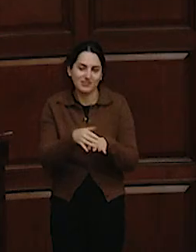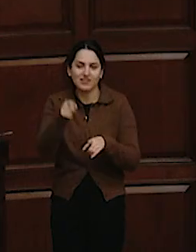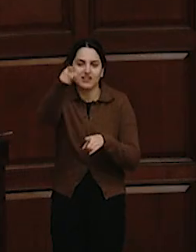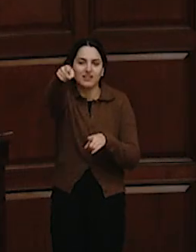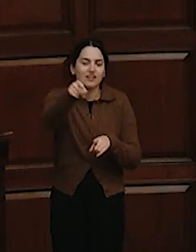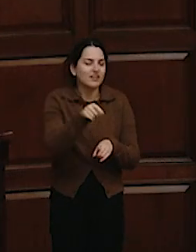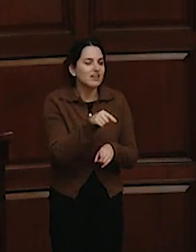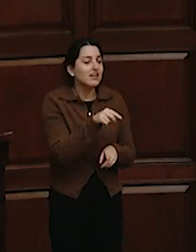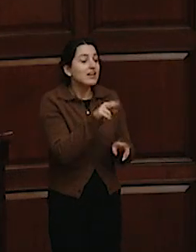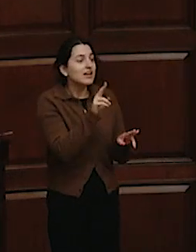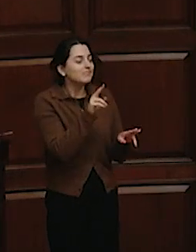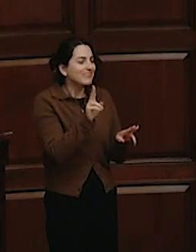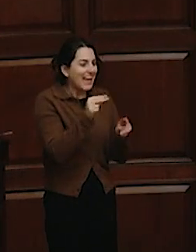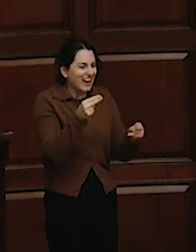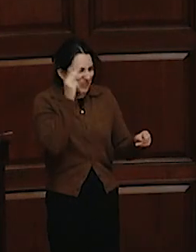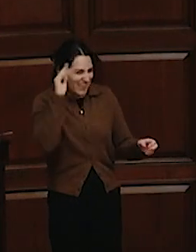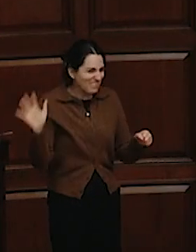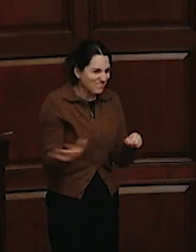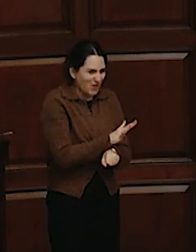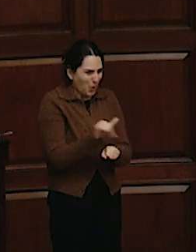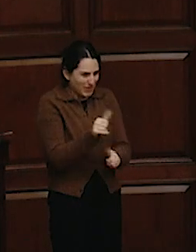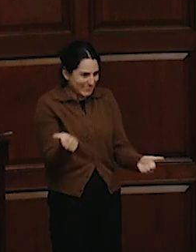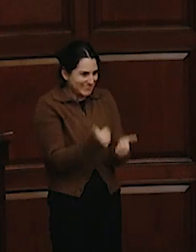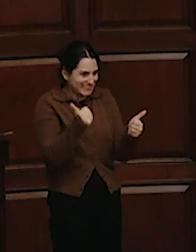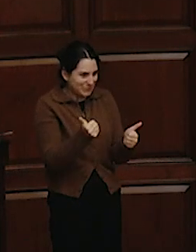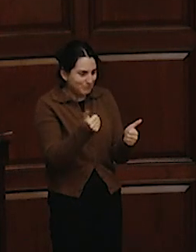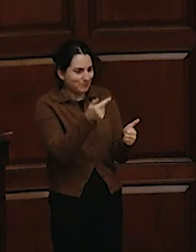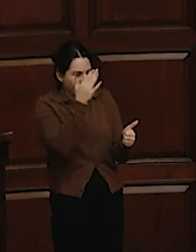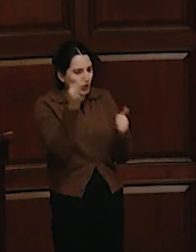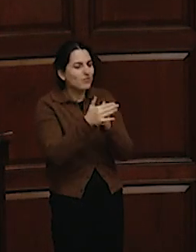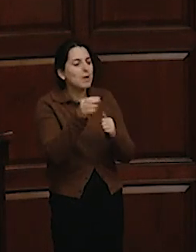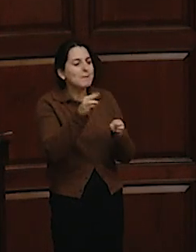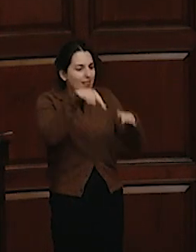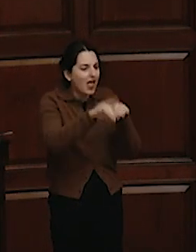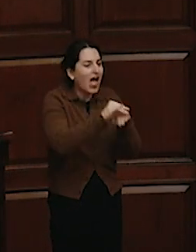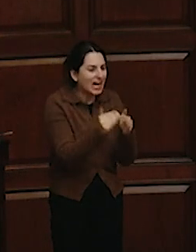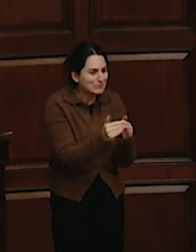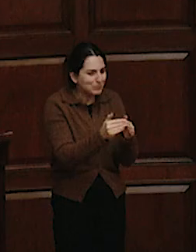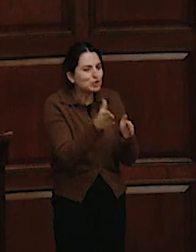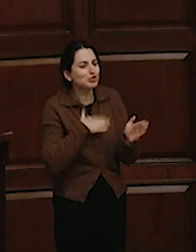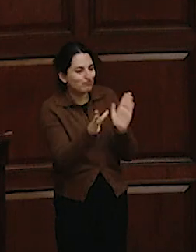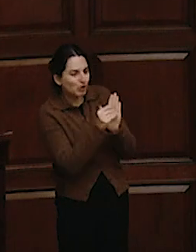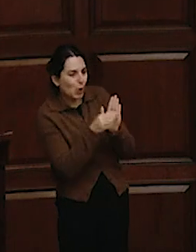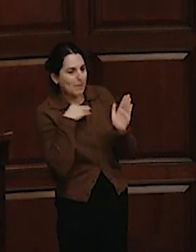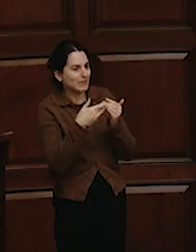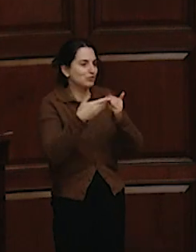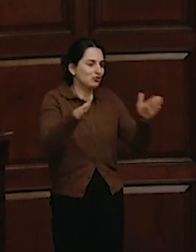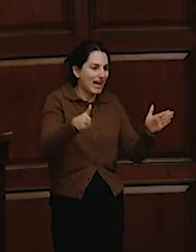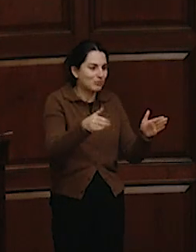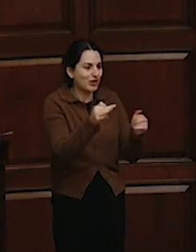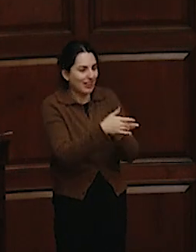It isn't fully possible to understand, I suppose, what symptoms are present. Often it is just recorded as the kind of reason